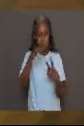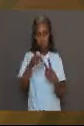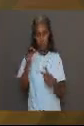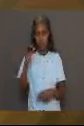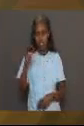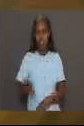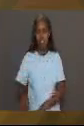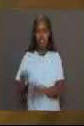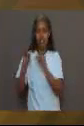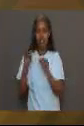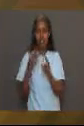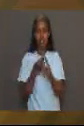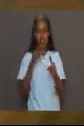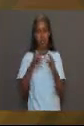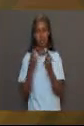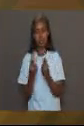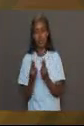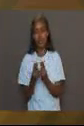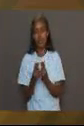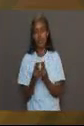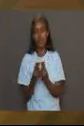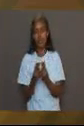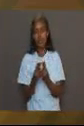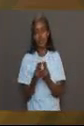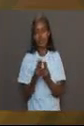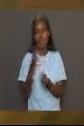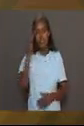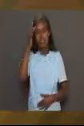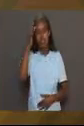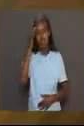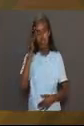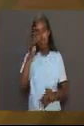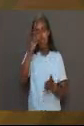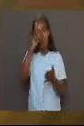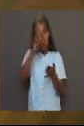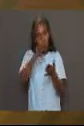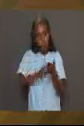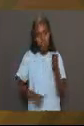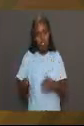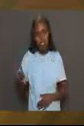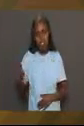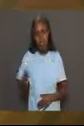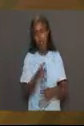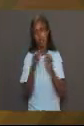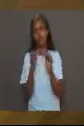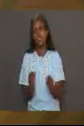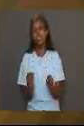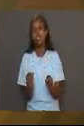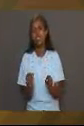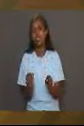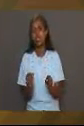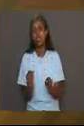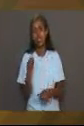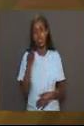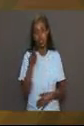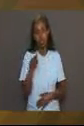student from the group at random, what is the probability that